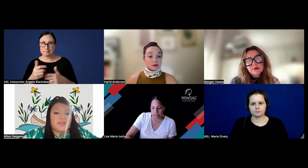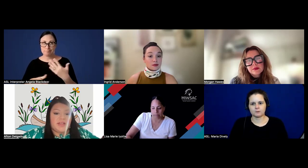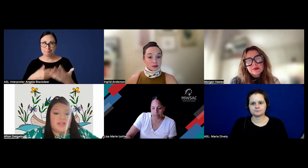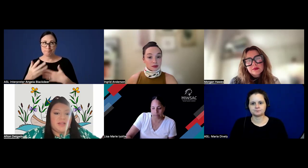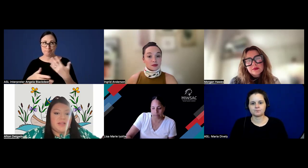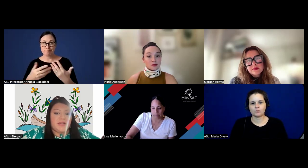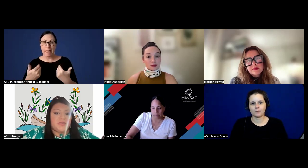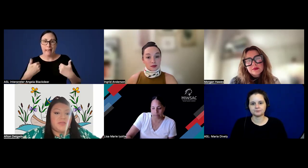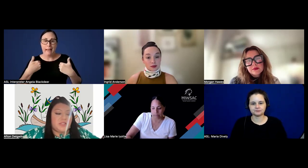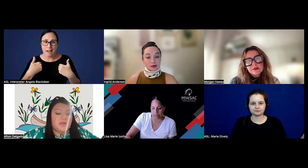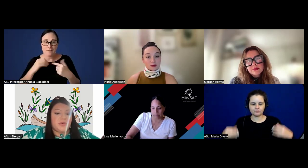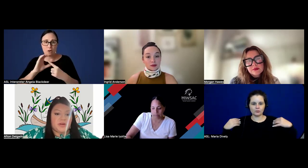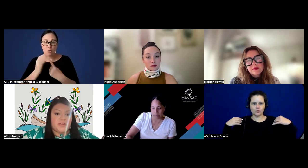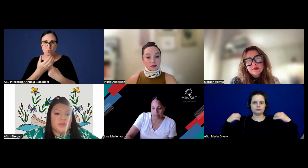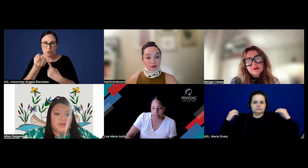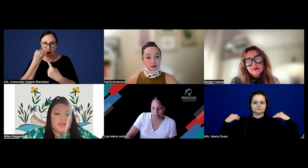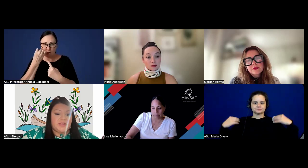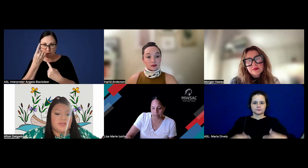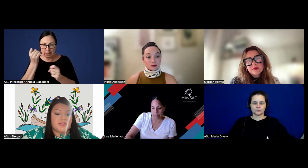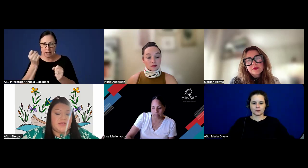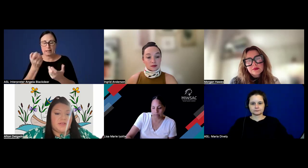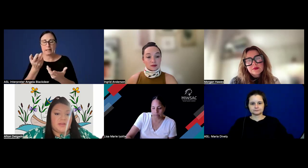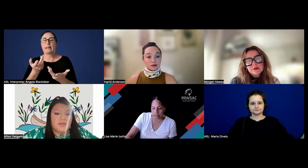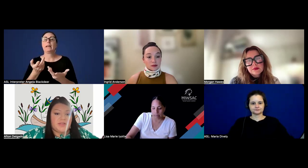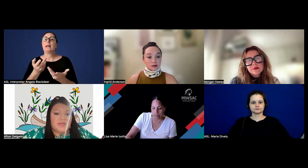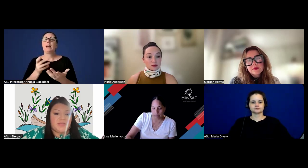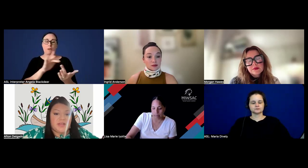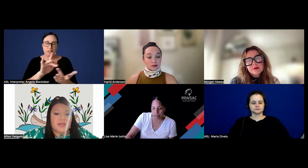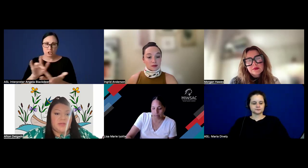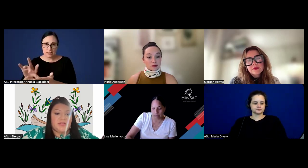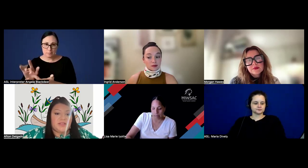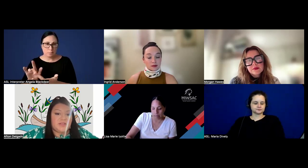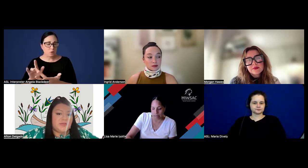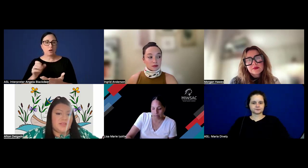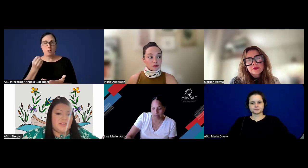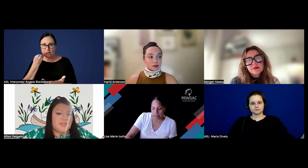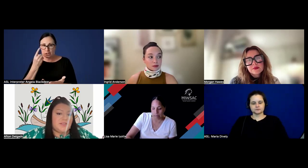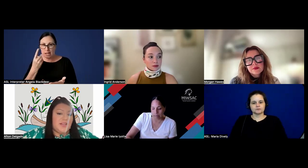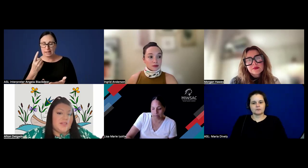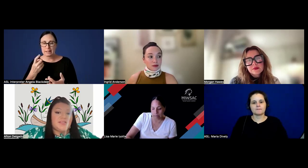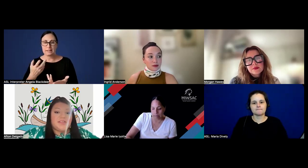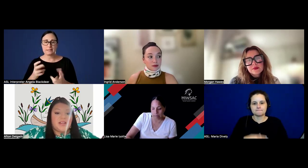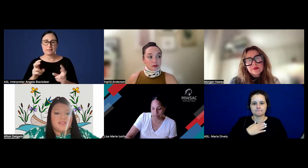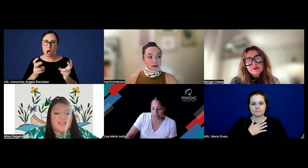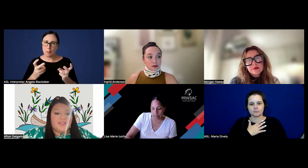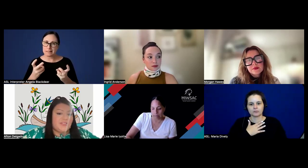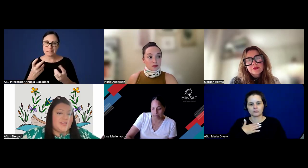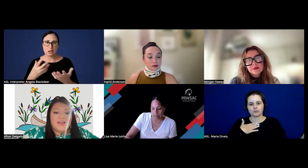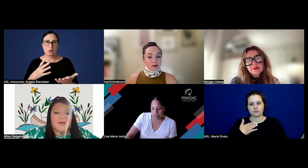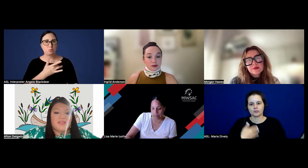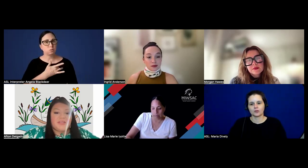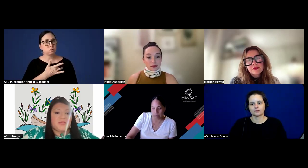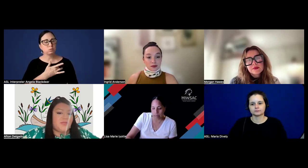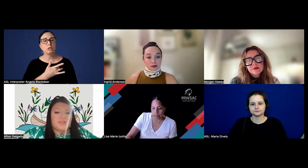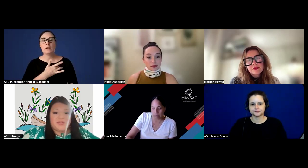cultural understanding and reaching people who are undergoing these heavy topics and heavy of times? Because like someone said, it's not isolated, it just doesn't